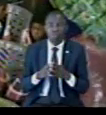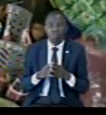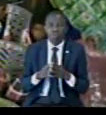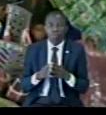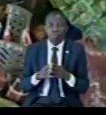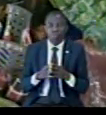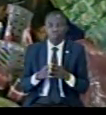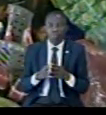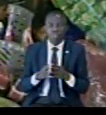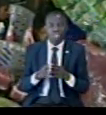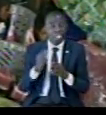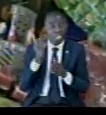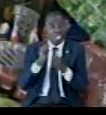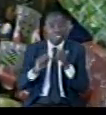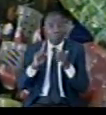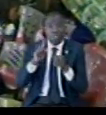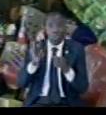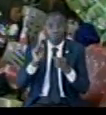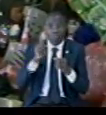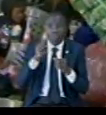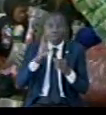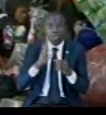On the right-hand side,